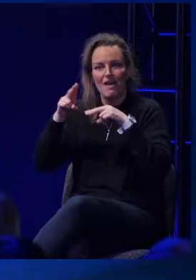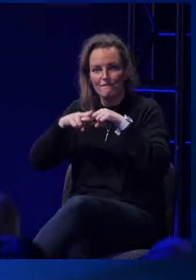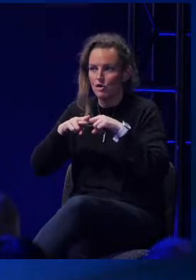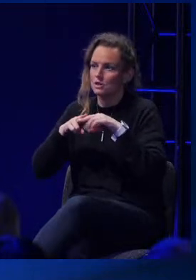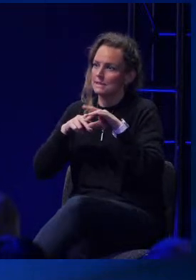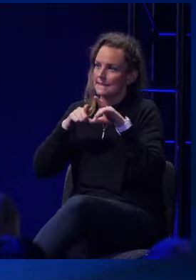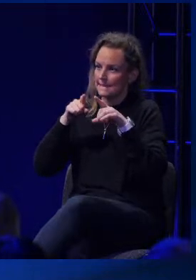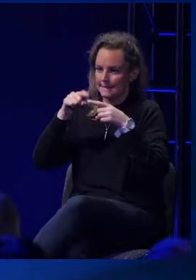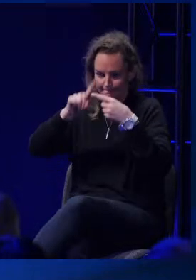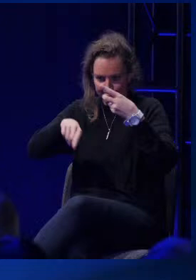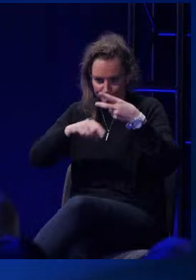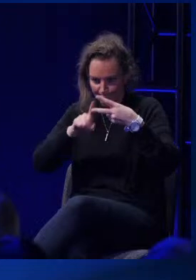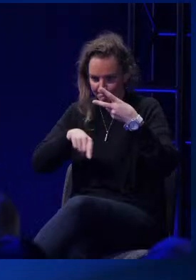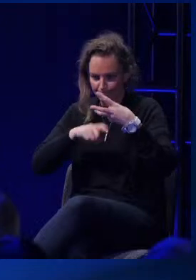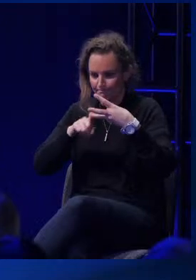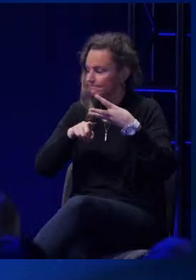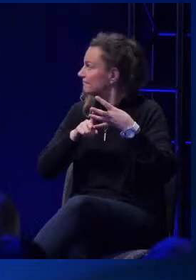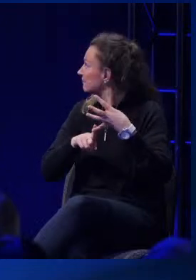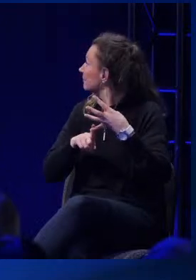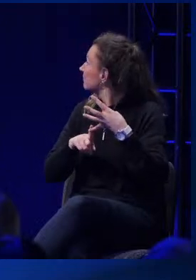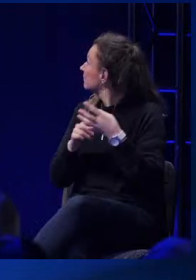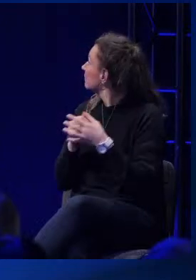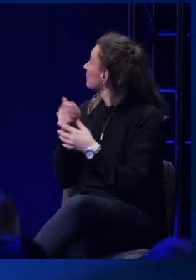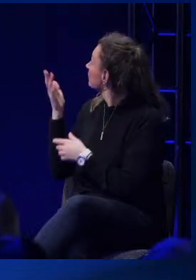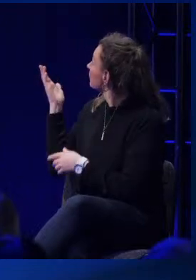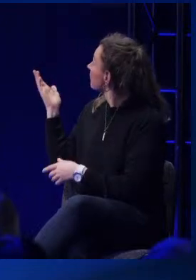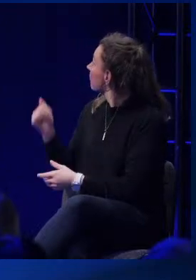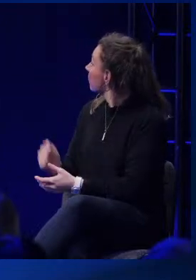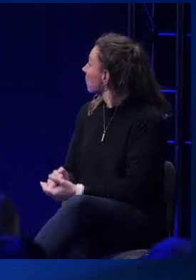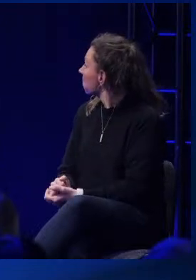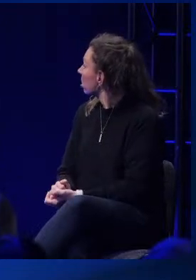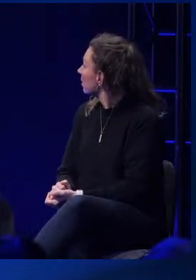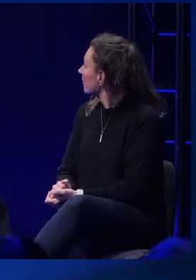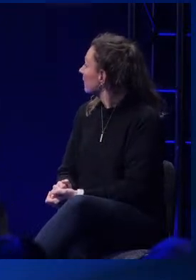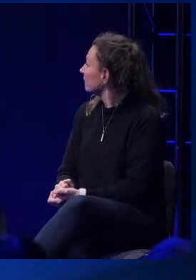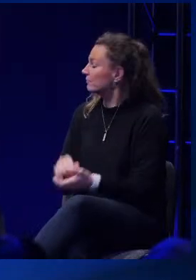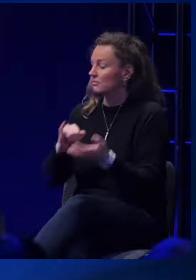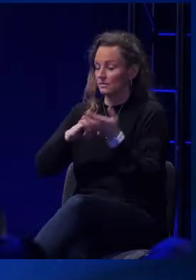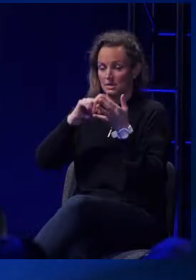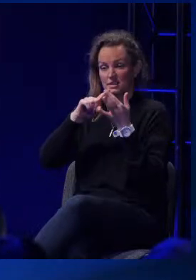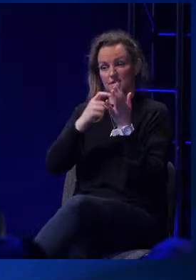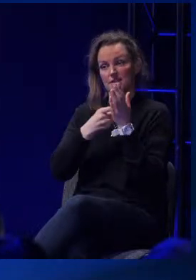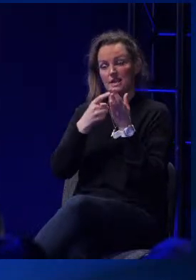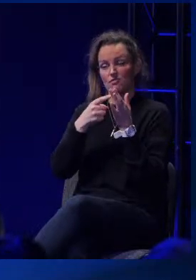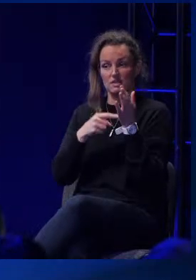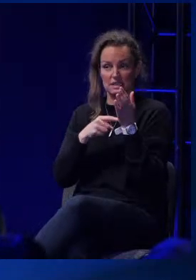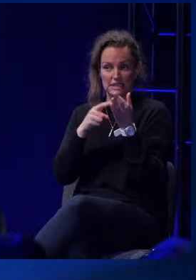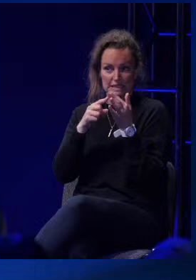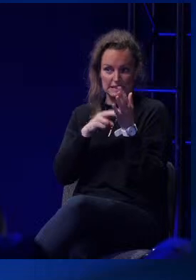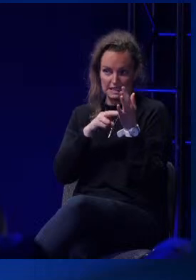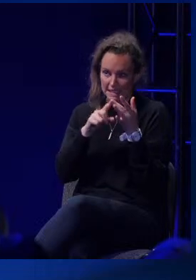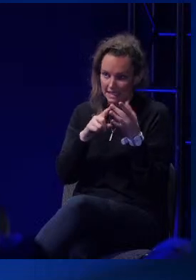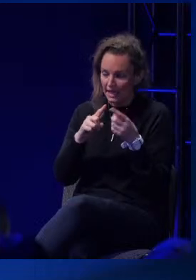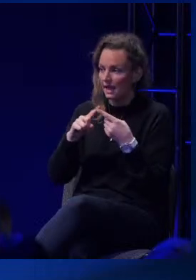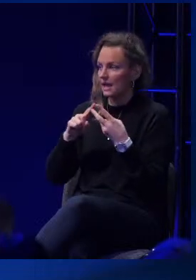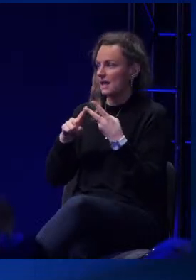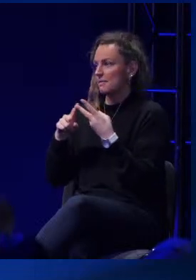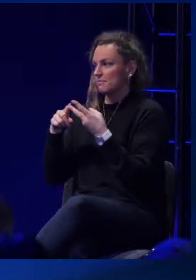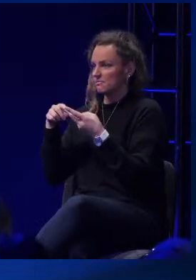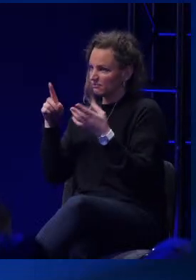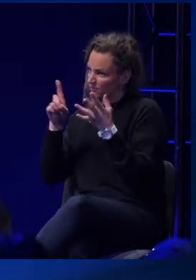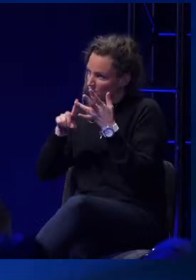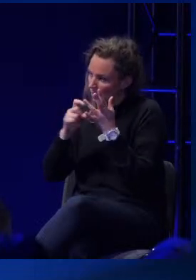references by Segantini, Courbet, Millet, all known authors. You all them